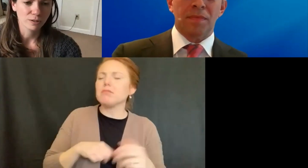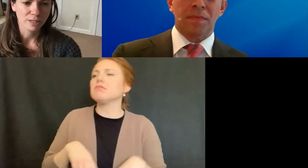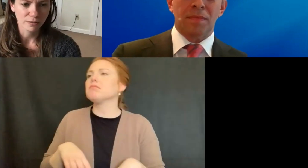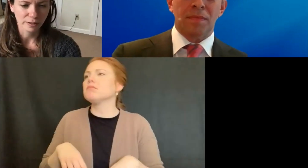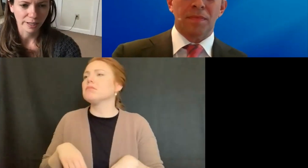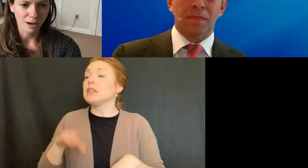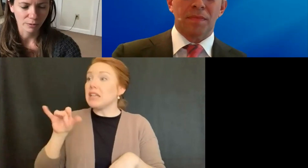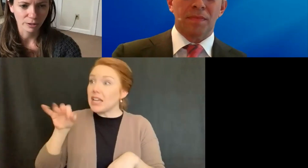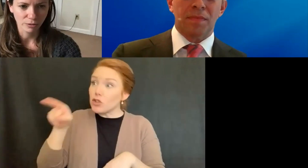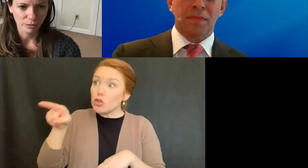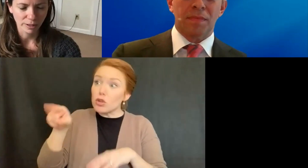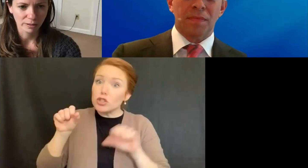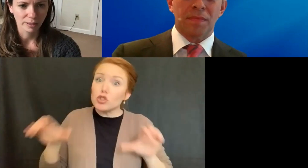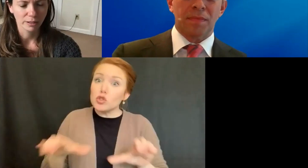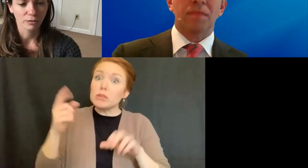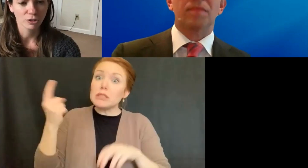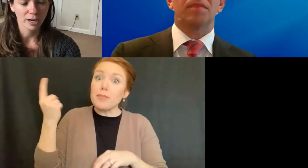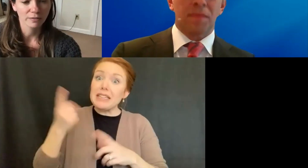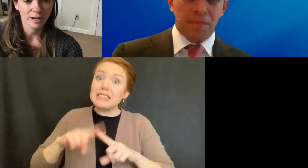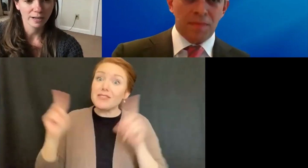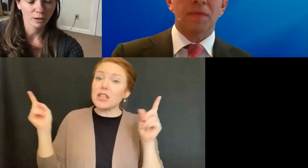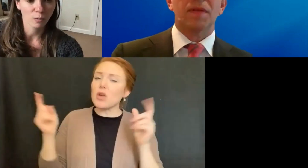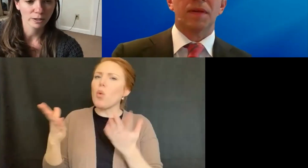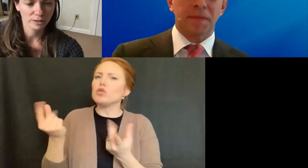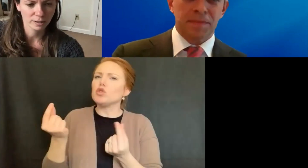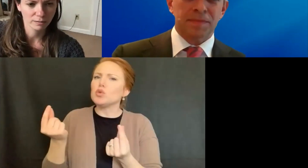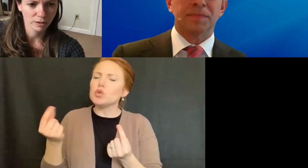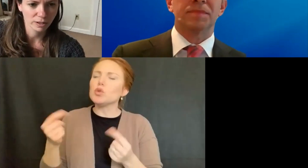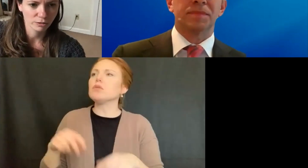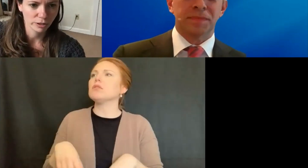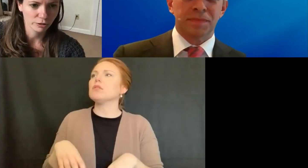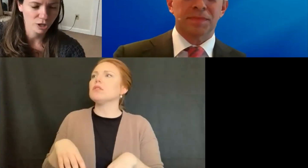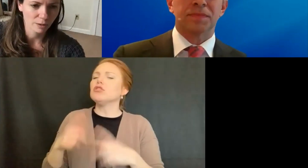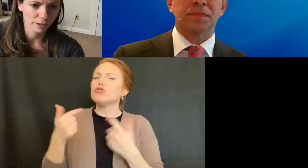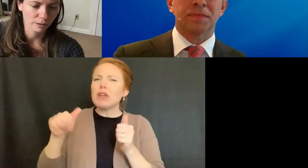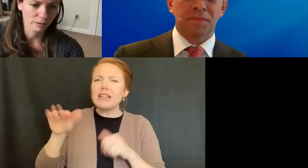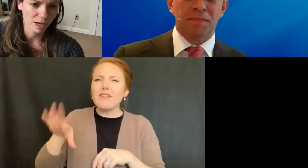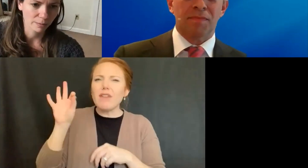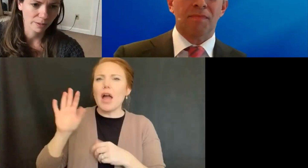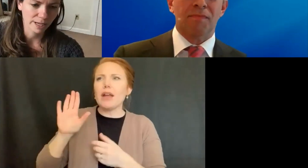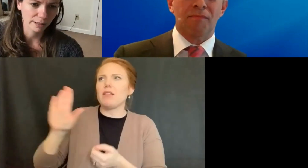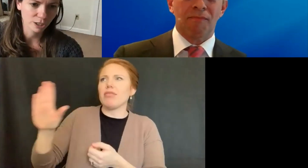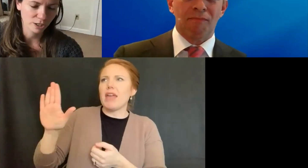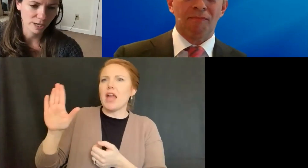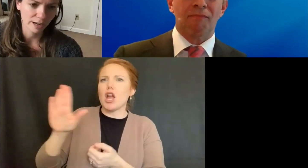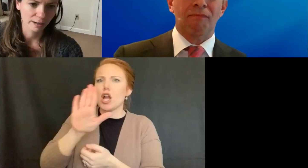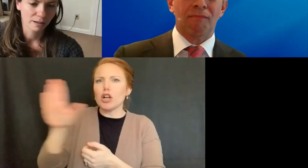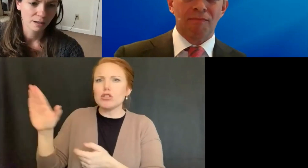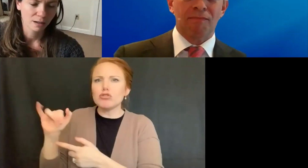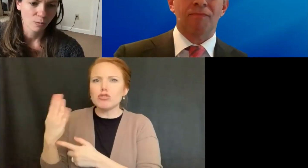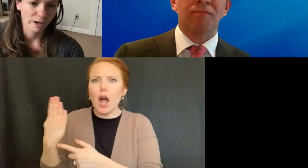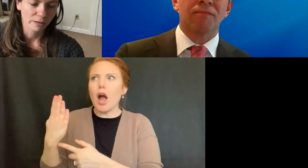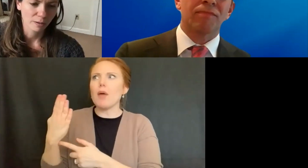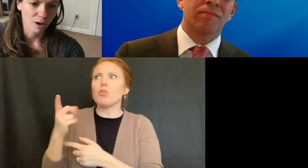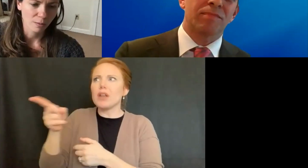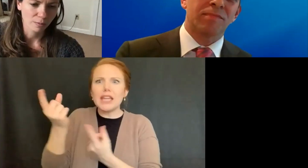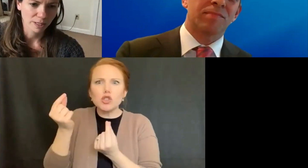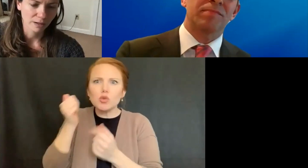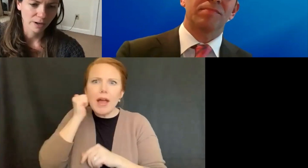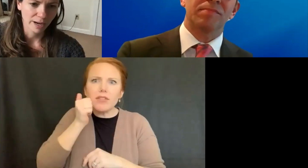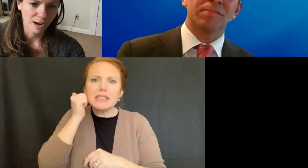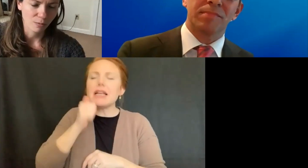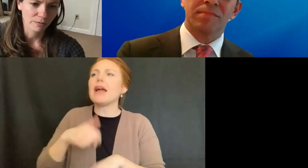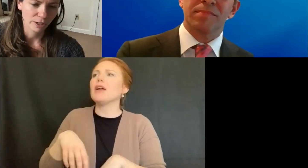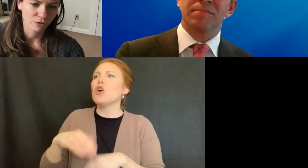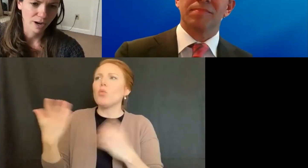if you could do it differently, how would you do it? I'm trying to find out like what does their job entail each day, where are their problems